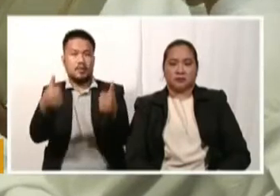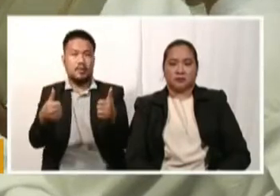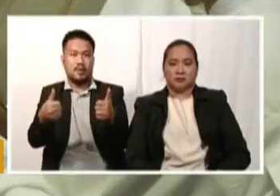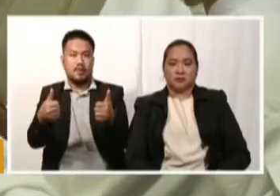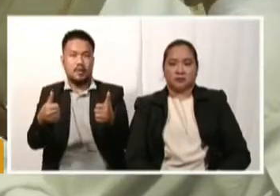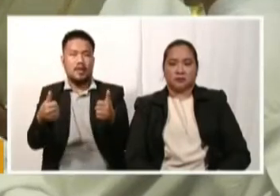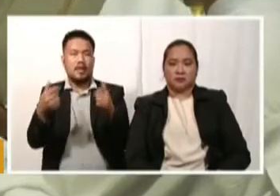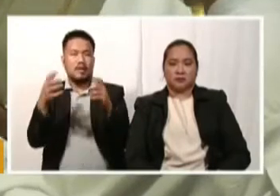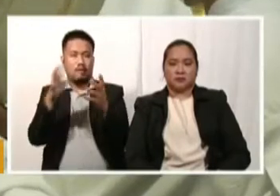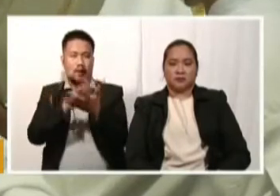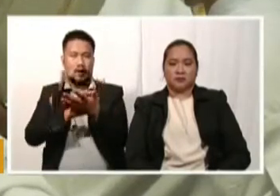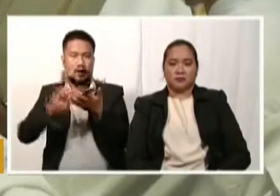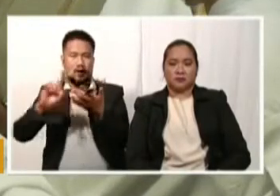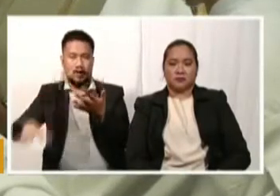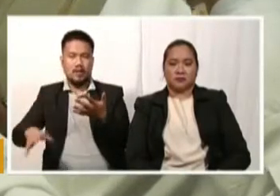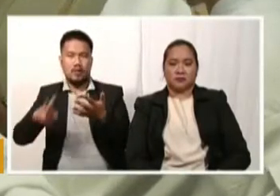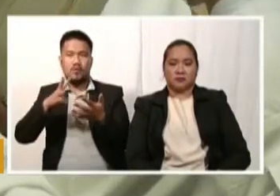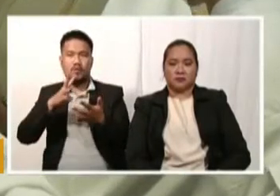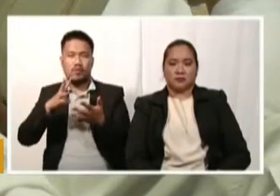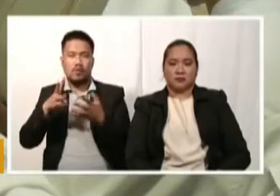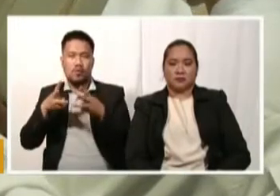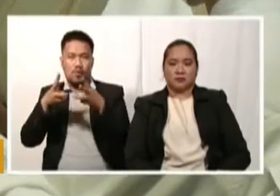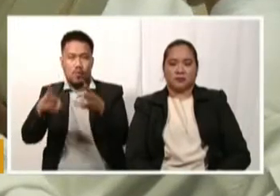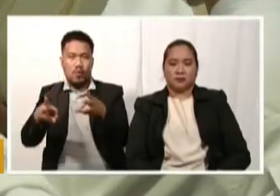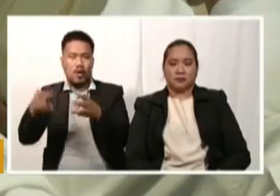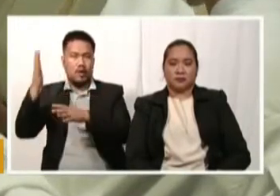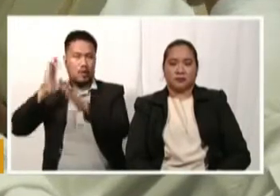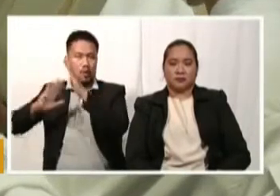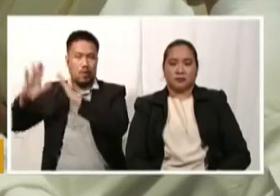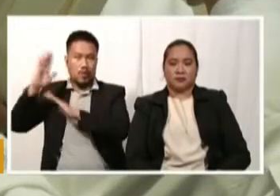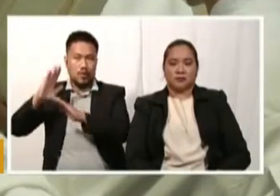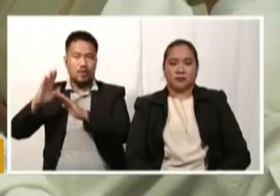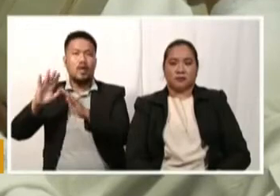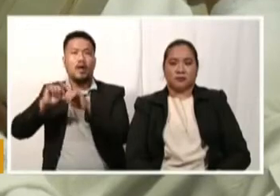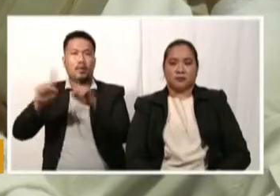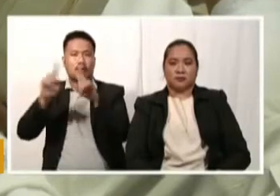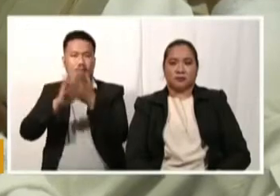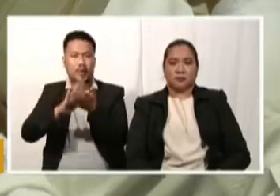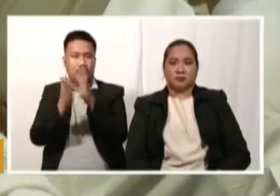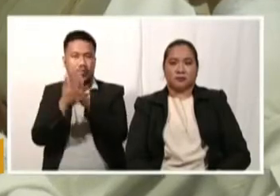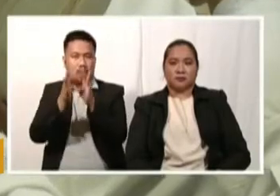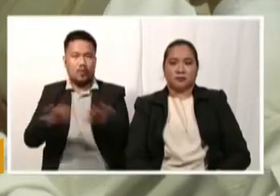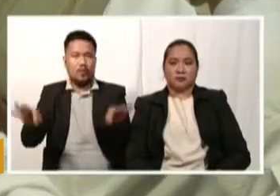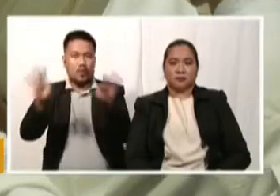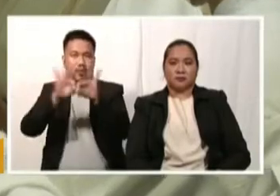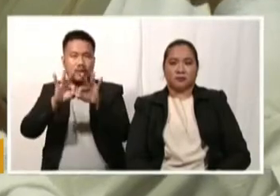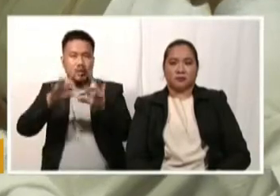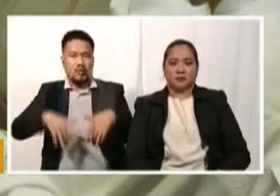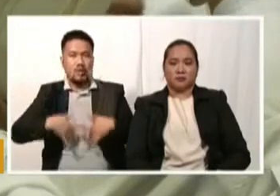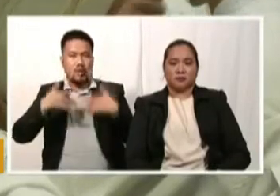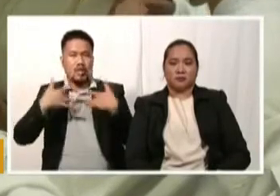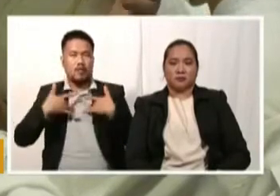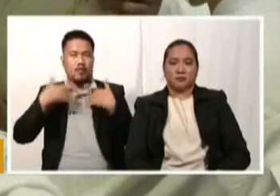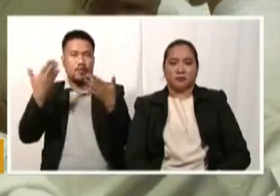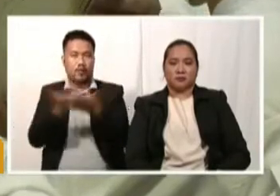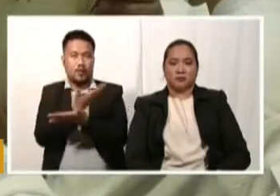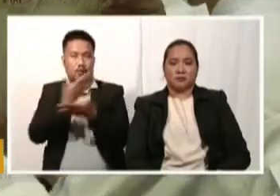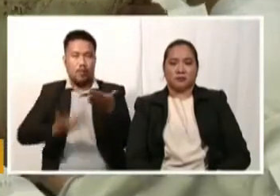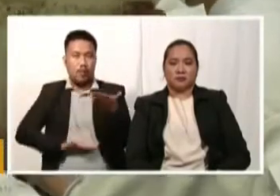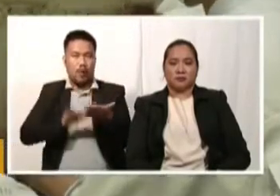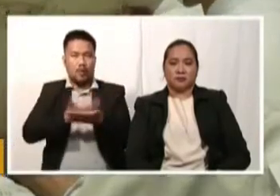old, may be found worthy to rise to the life of newborn children through water and the Holy